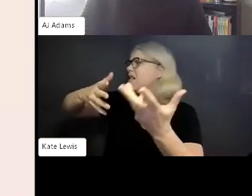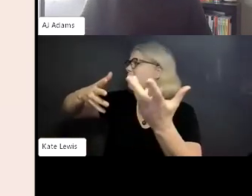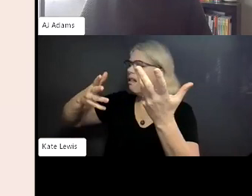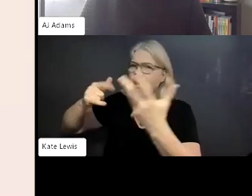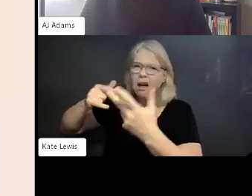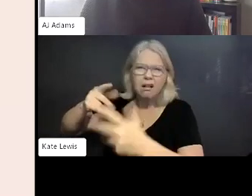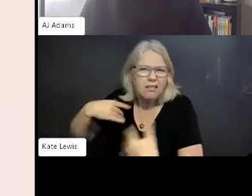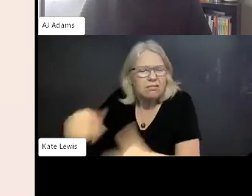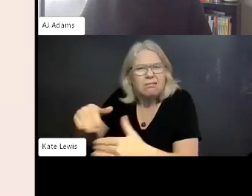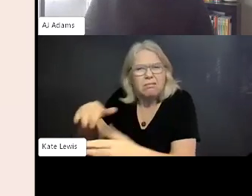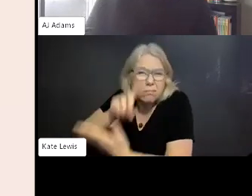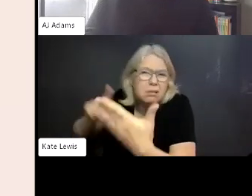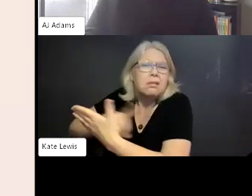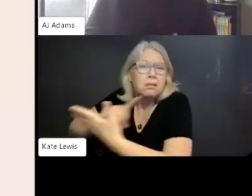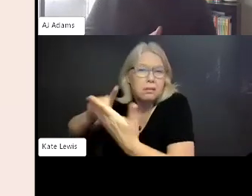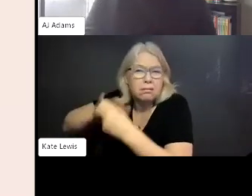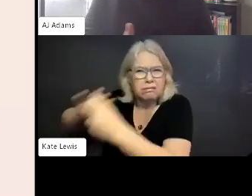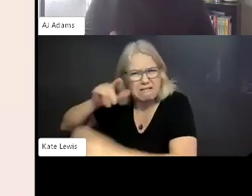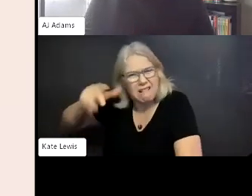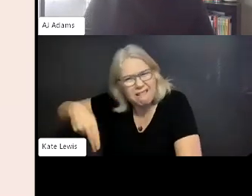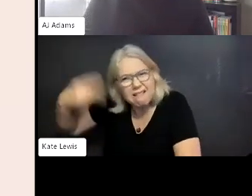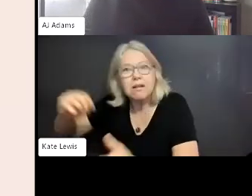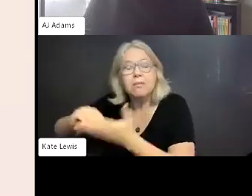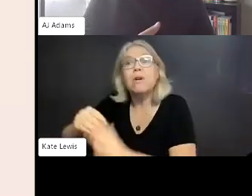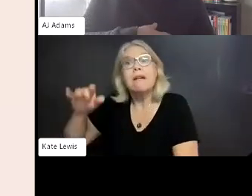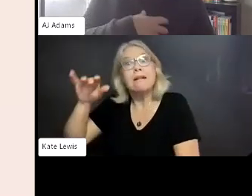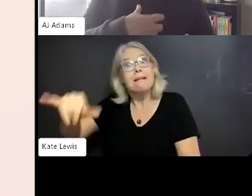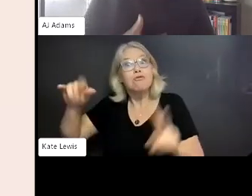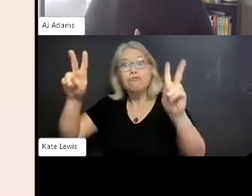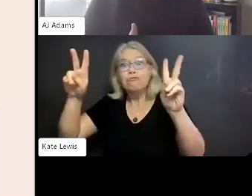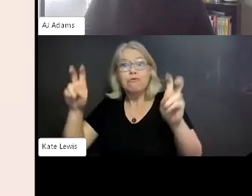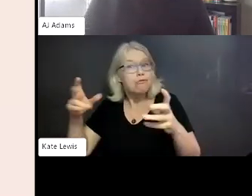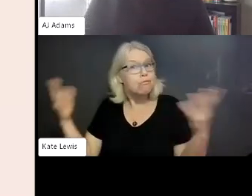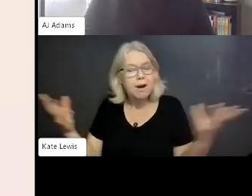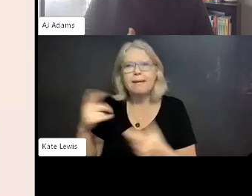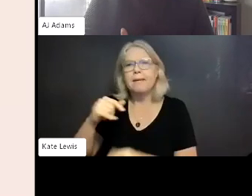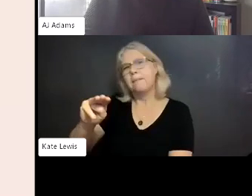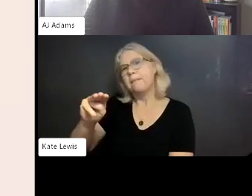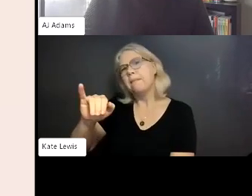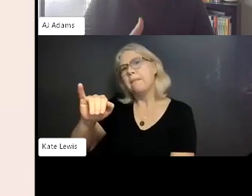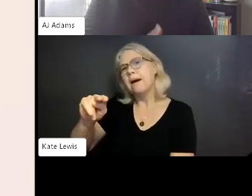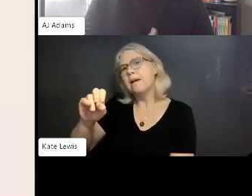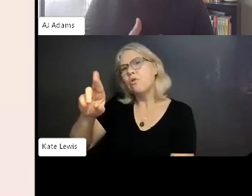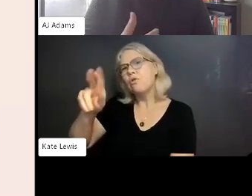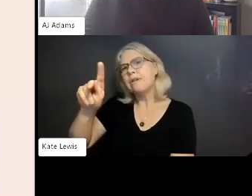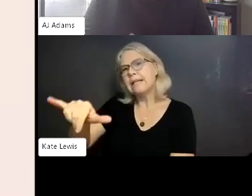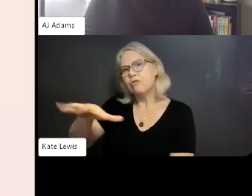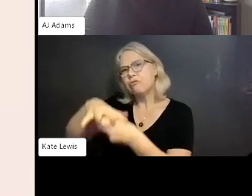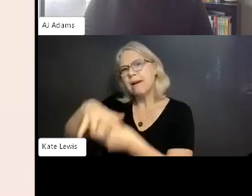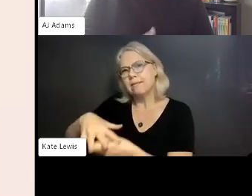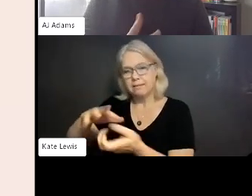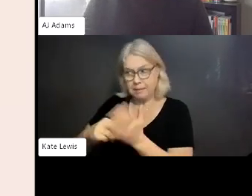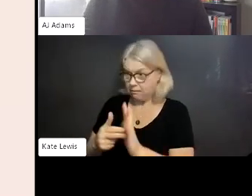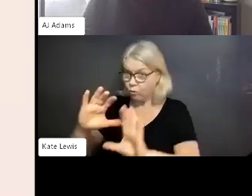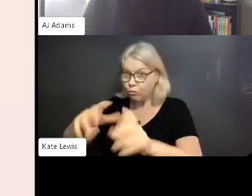high rates. And this is something known as minority stress. So it's high levels of stress faced by members of stigmatized minority